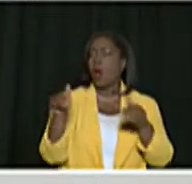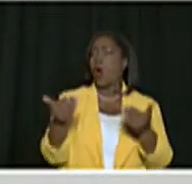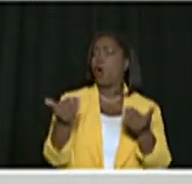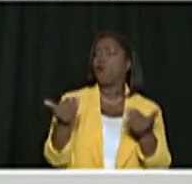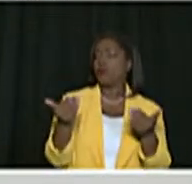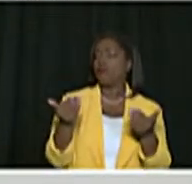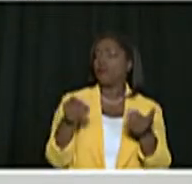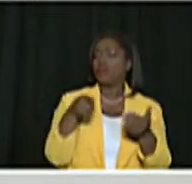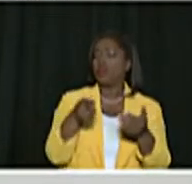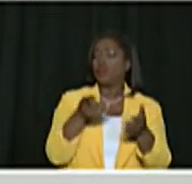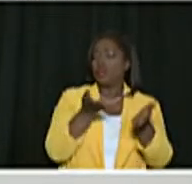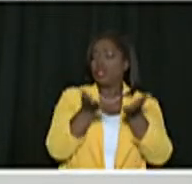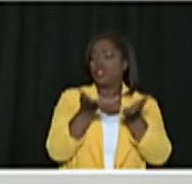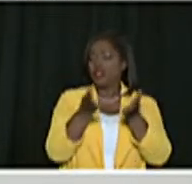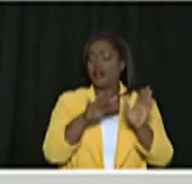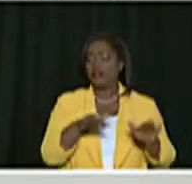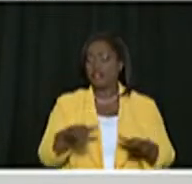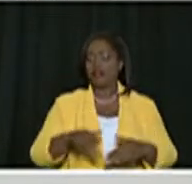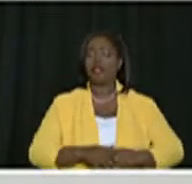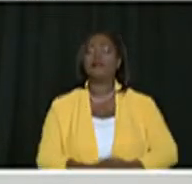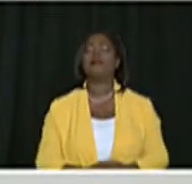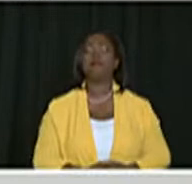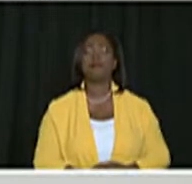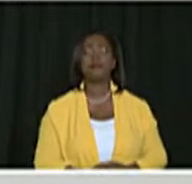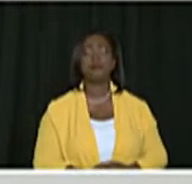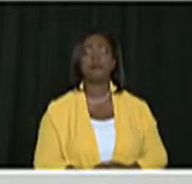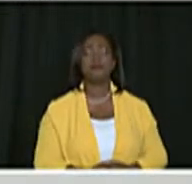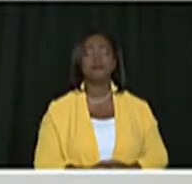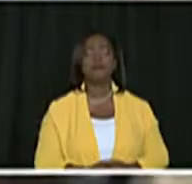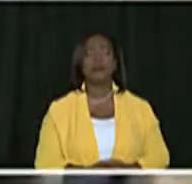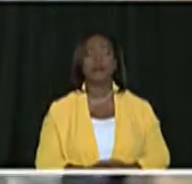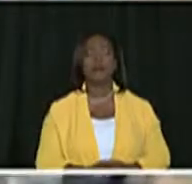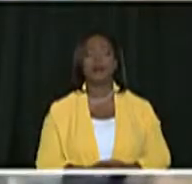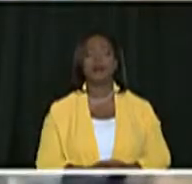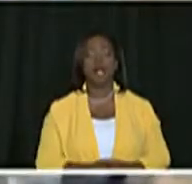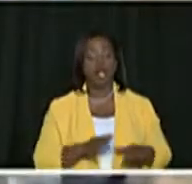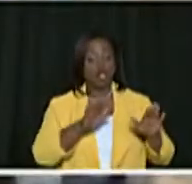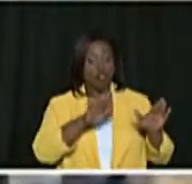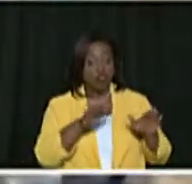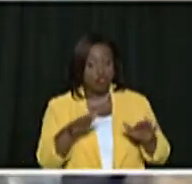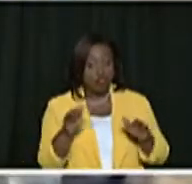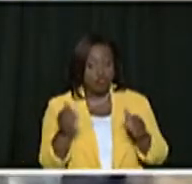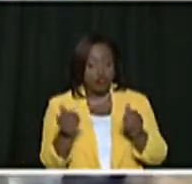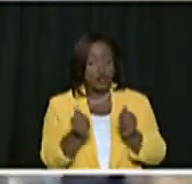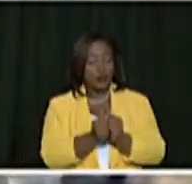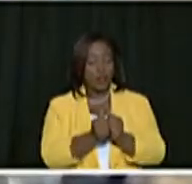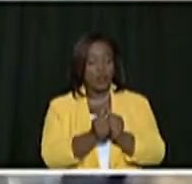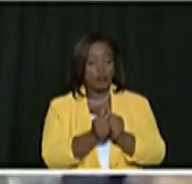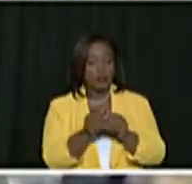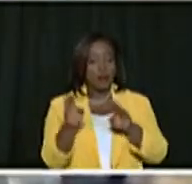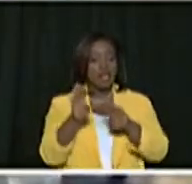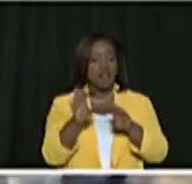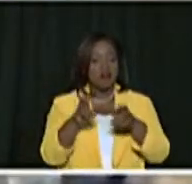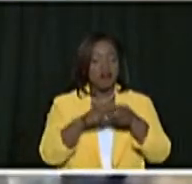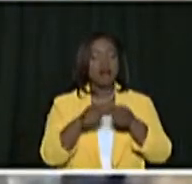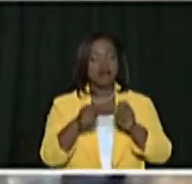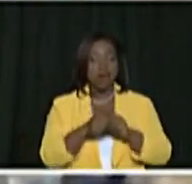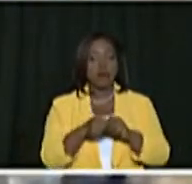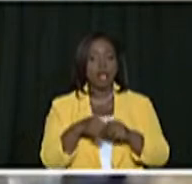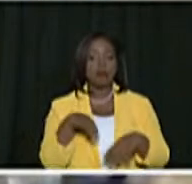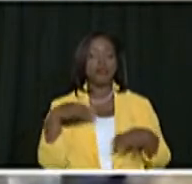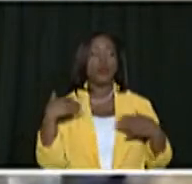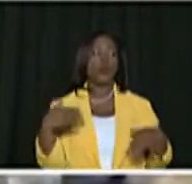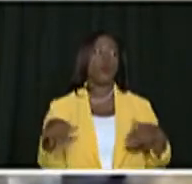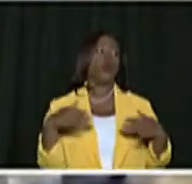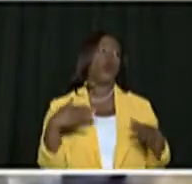regard? So children with behavioral problem is a real problem in Jamaica at this time,